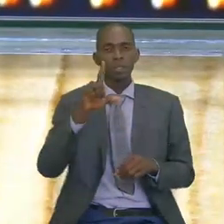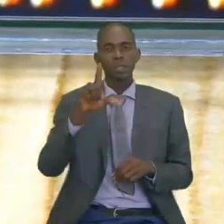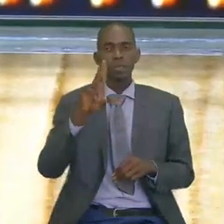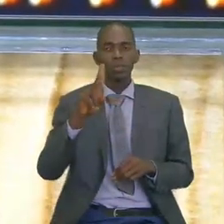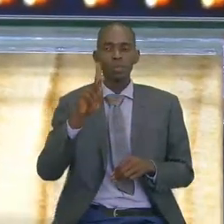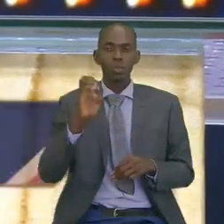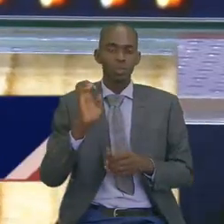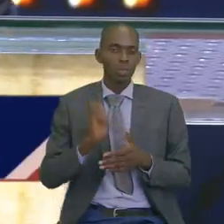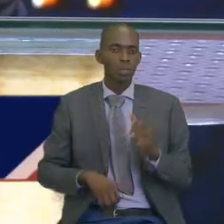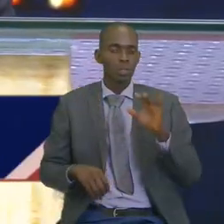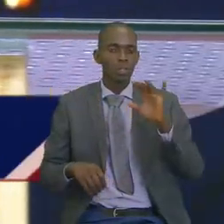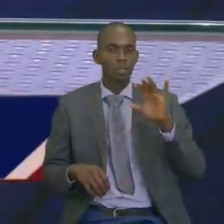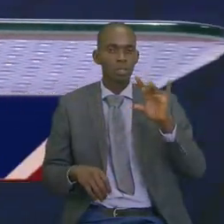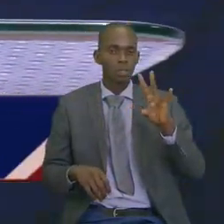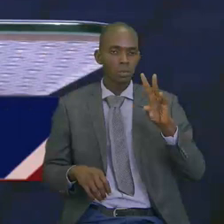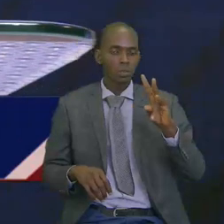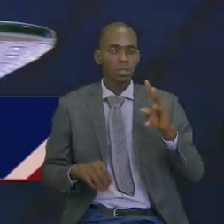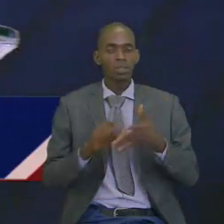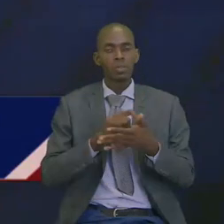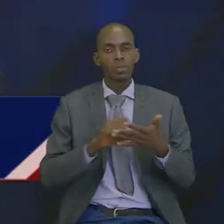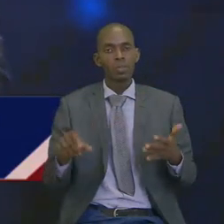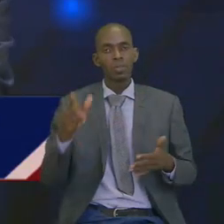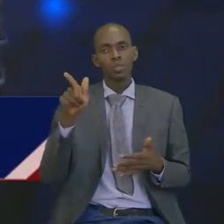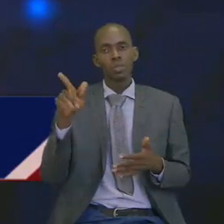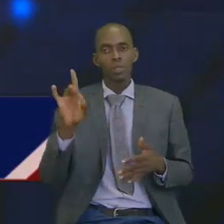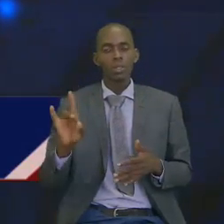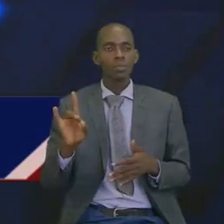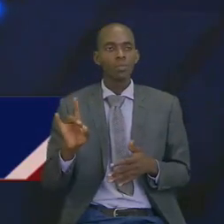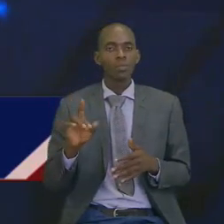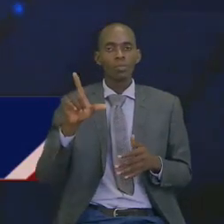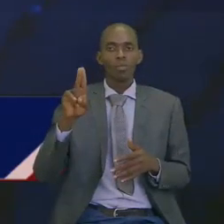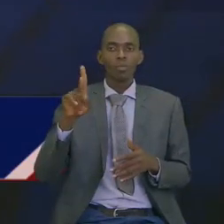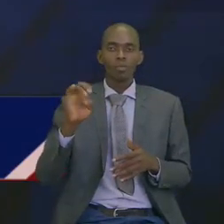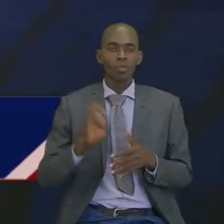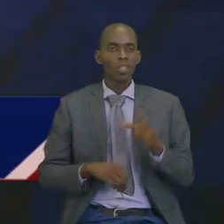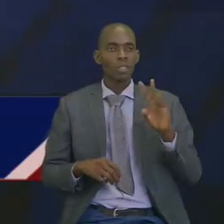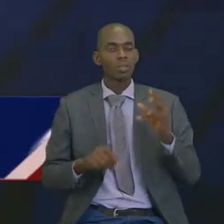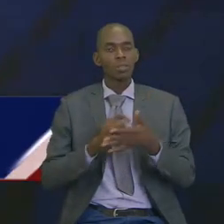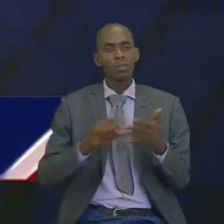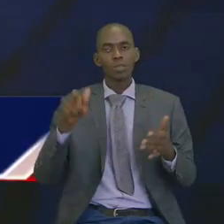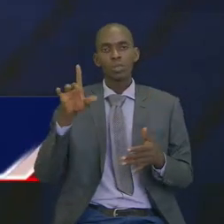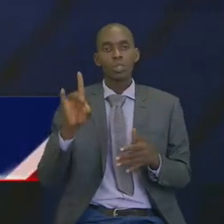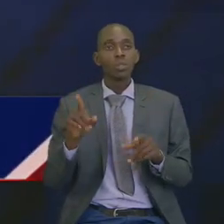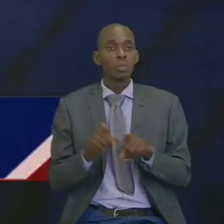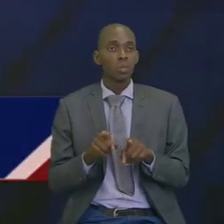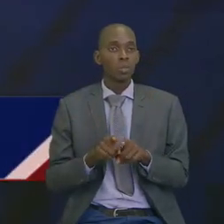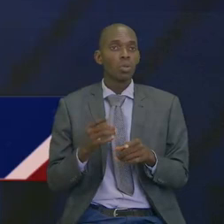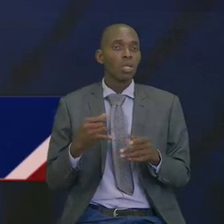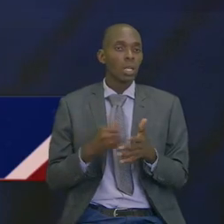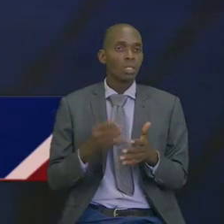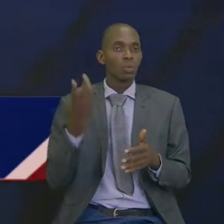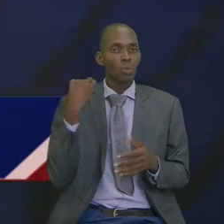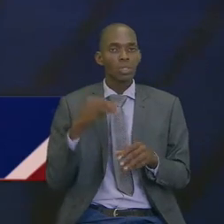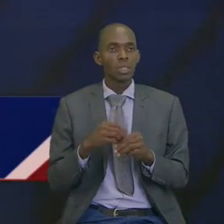verse 28. In Luke chapter 17, verse 28, likewise also, as it was in the days of Lot, they